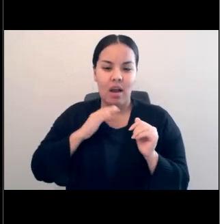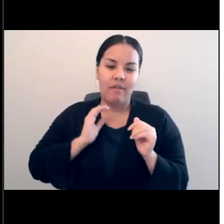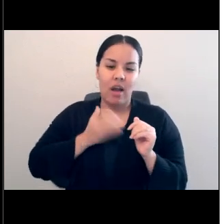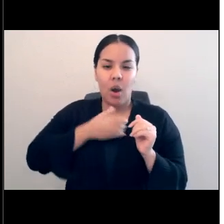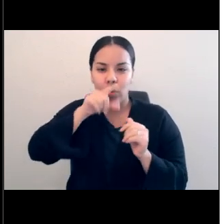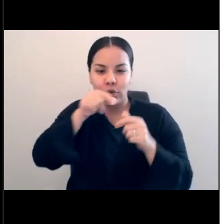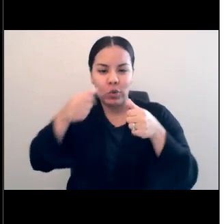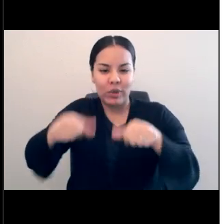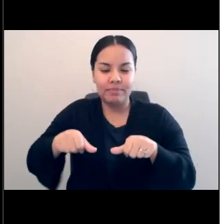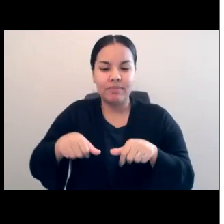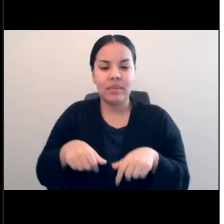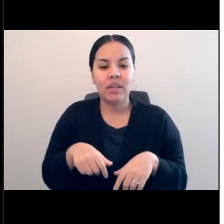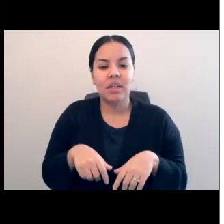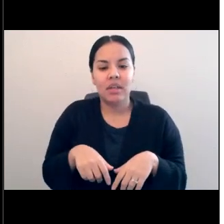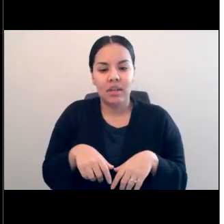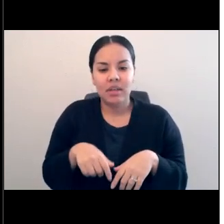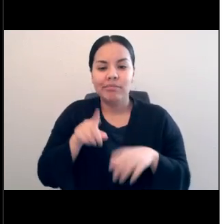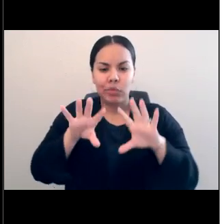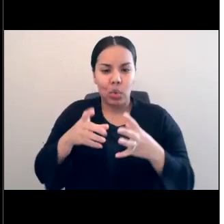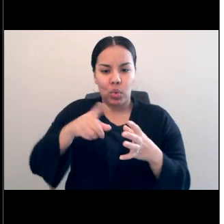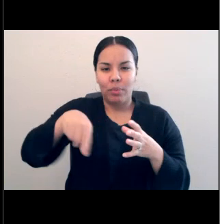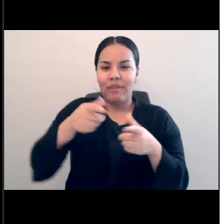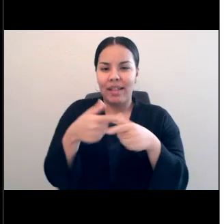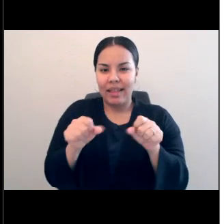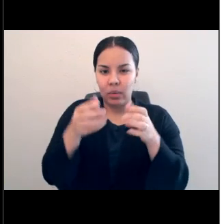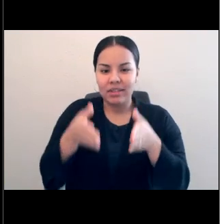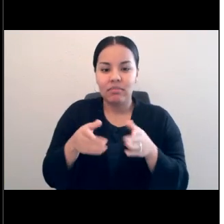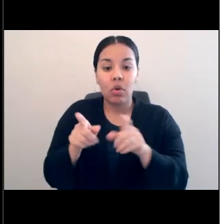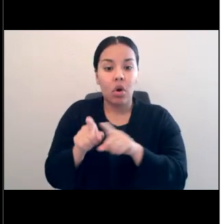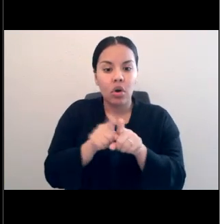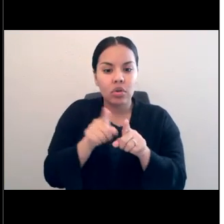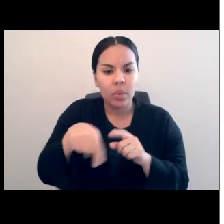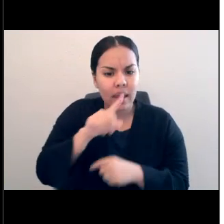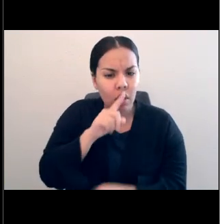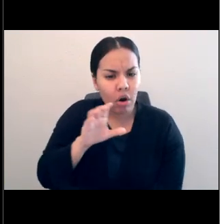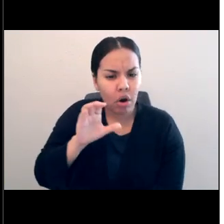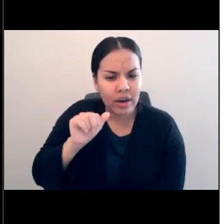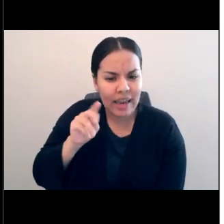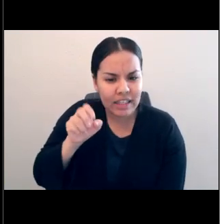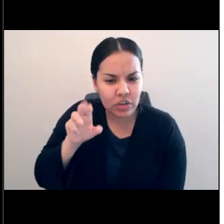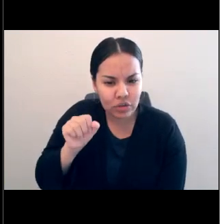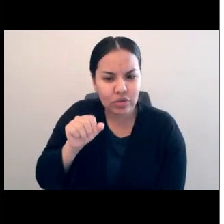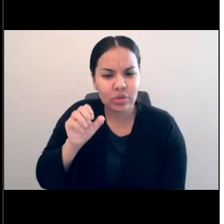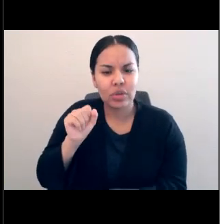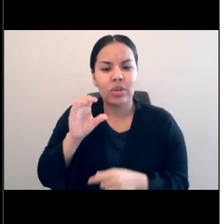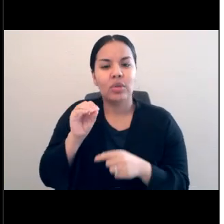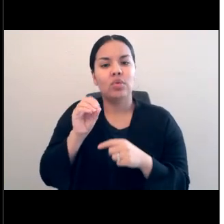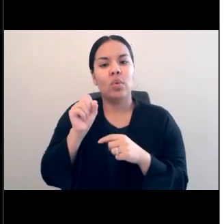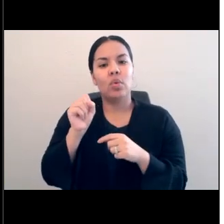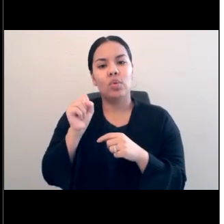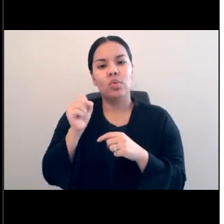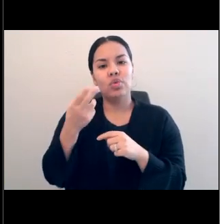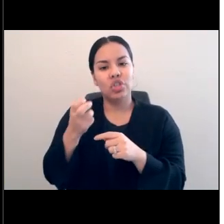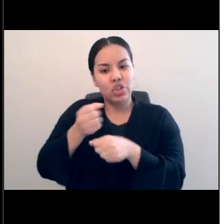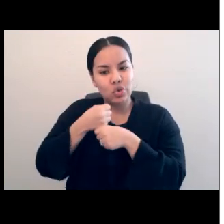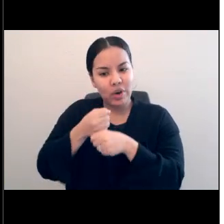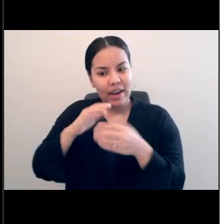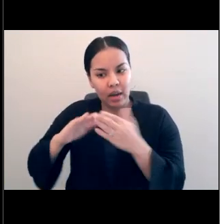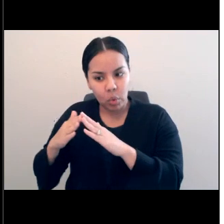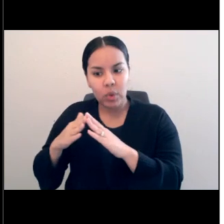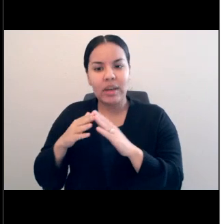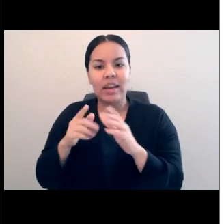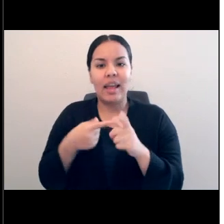a conversation with a group of linguists who are also cancers. And so she really created a community, called us into being, and pulled me back